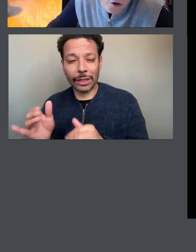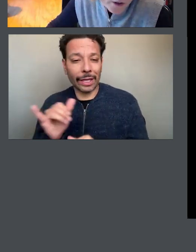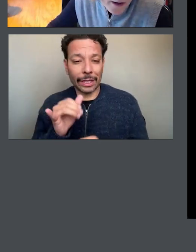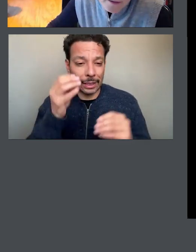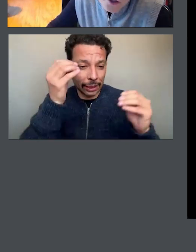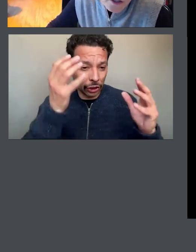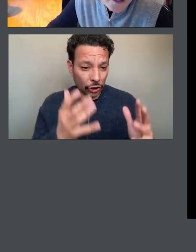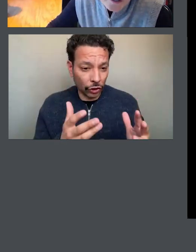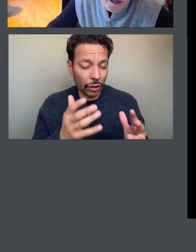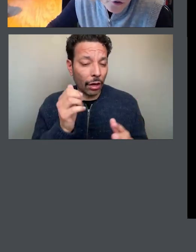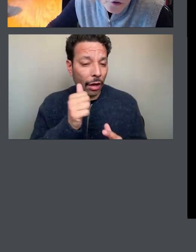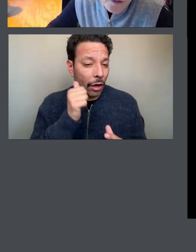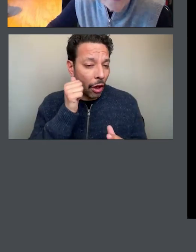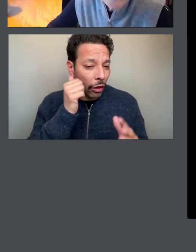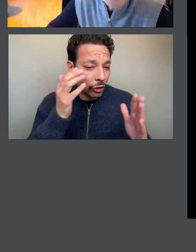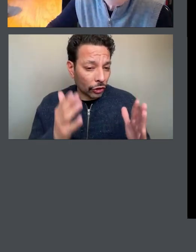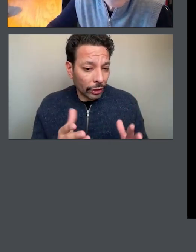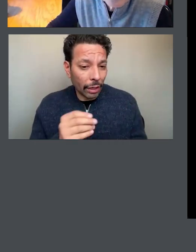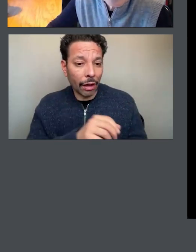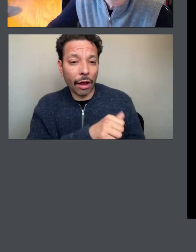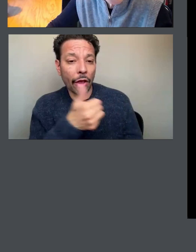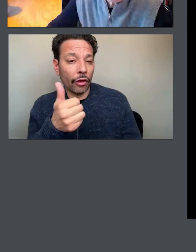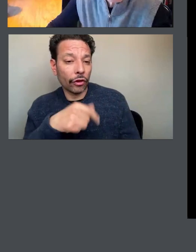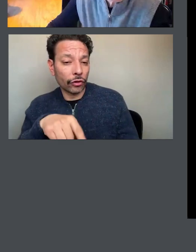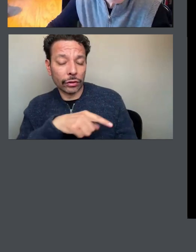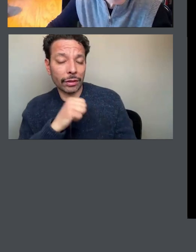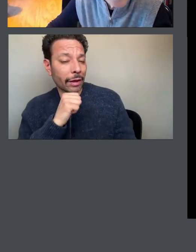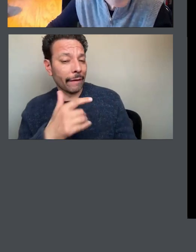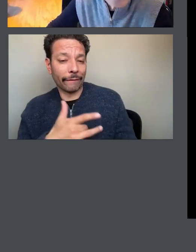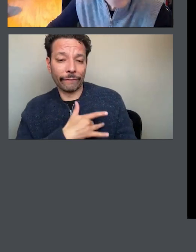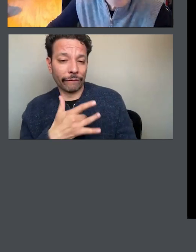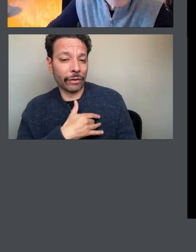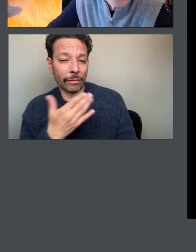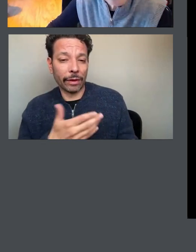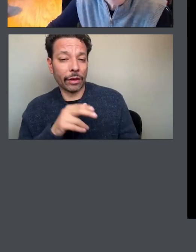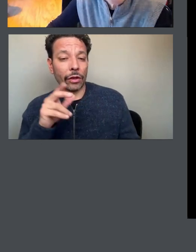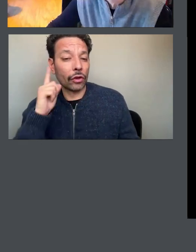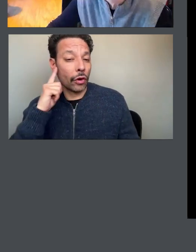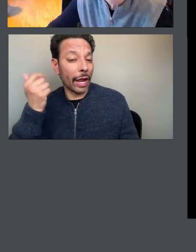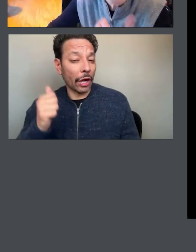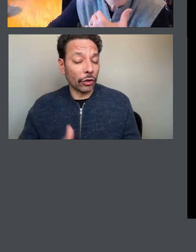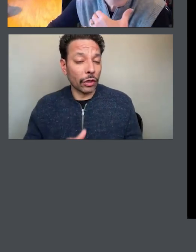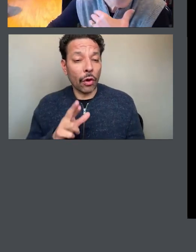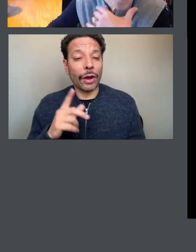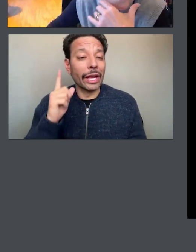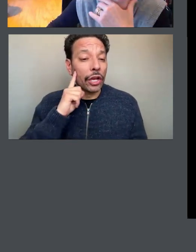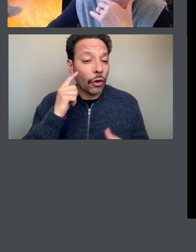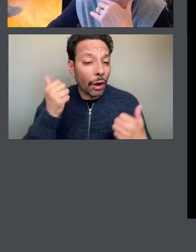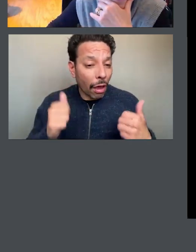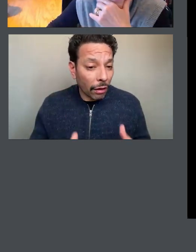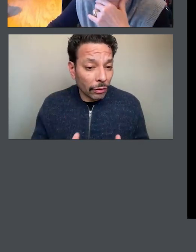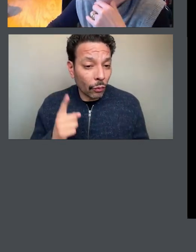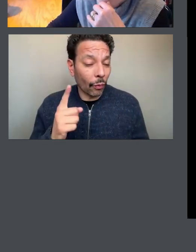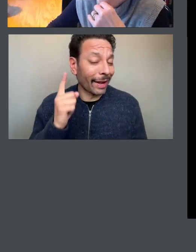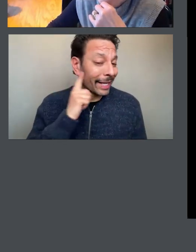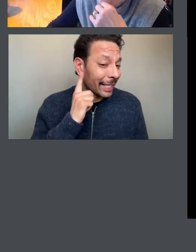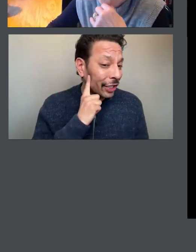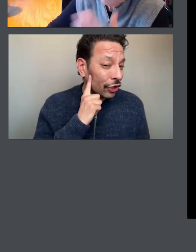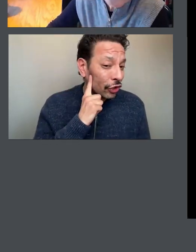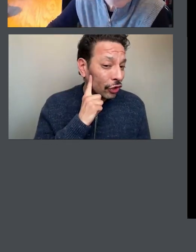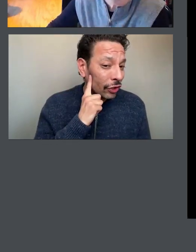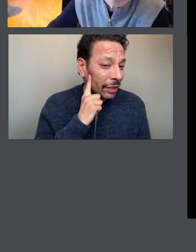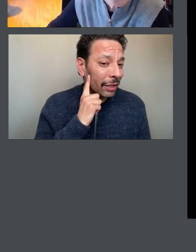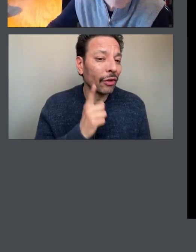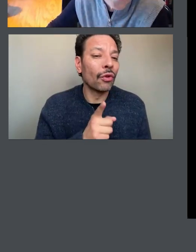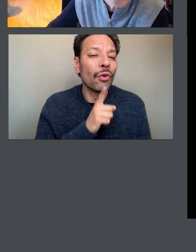and audiologists and others may not feel that a unilateral hearing loss or a hearing loss in just one ear is something that